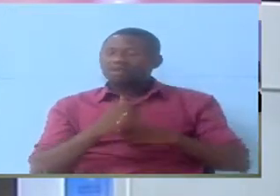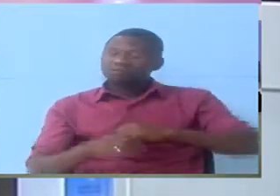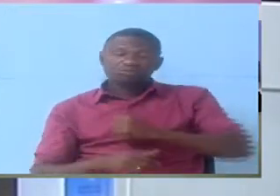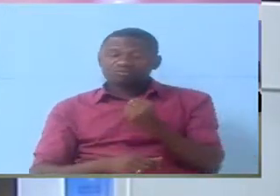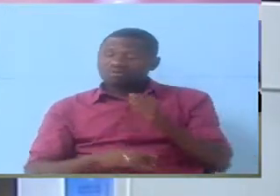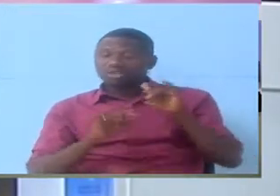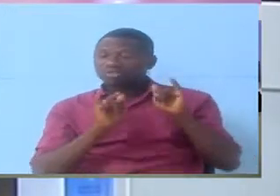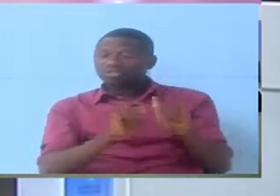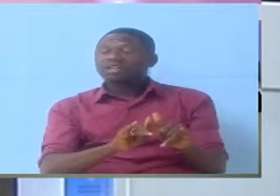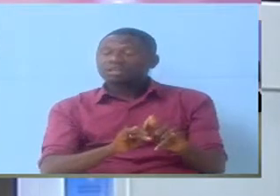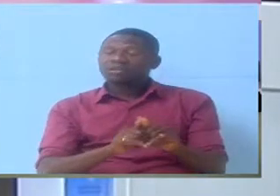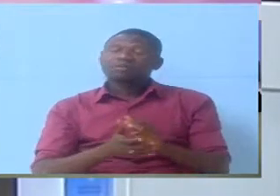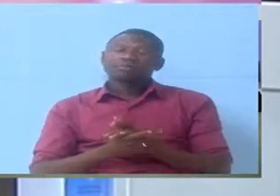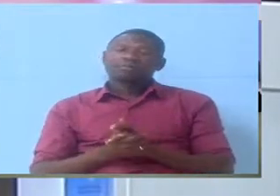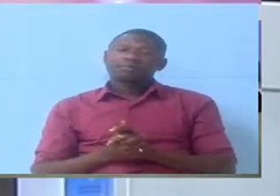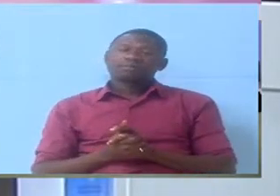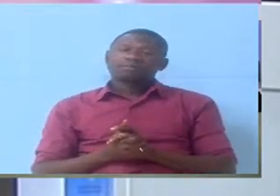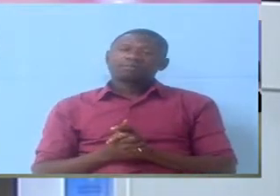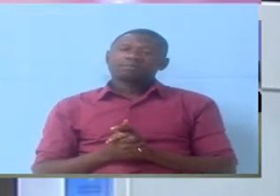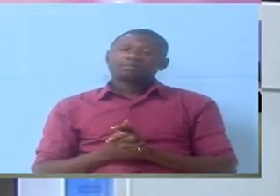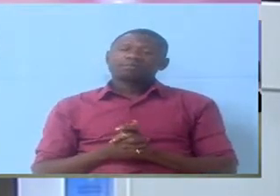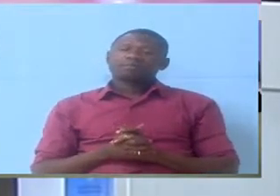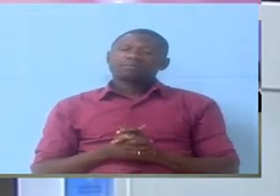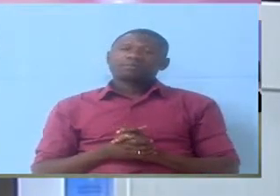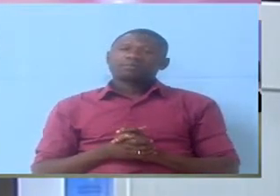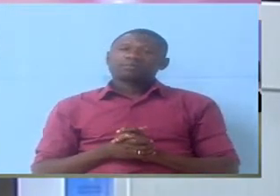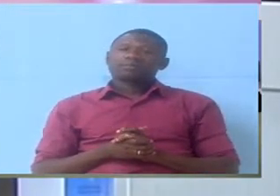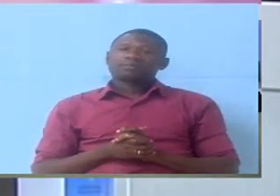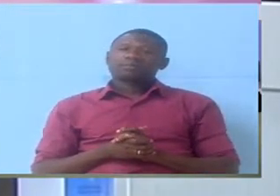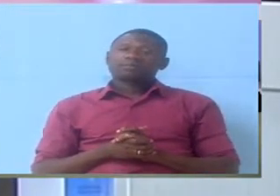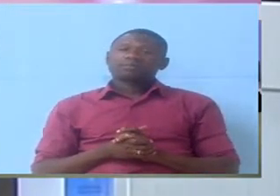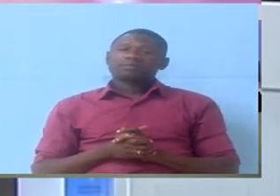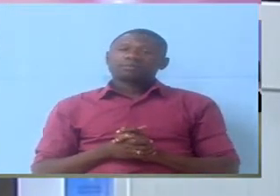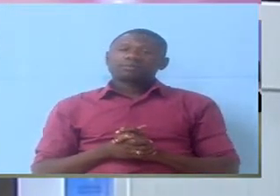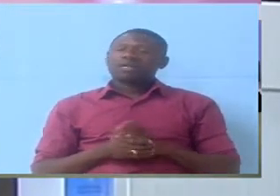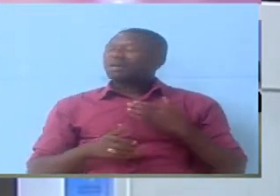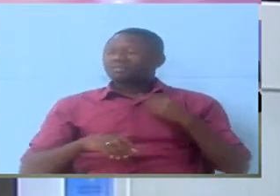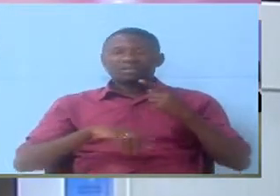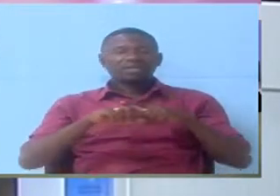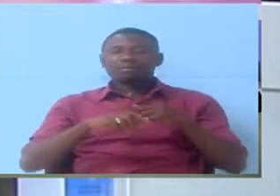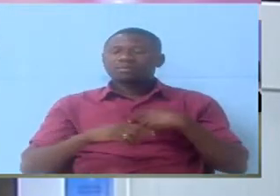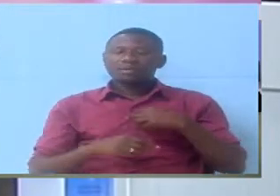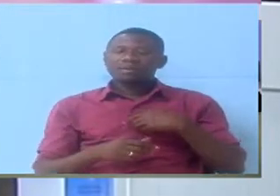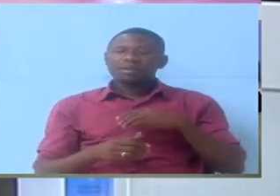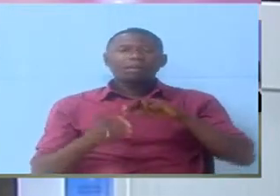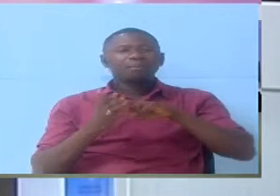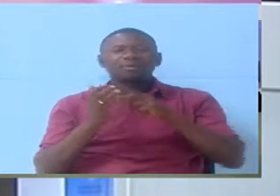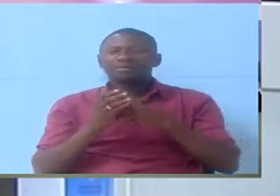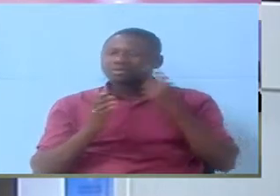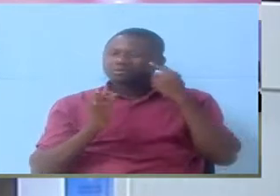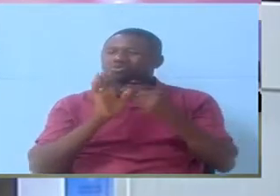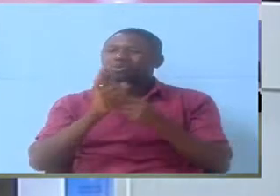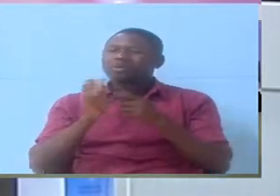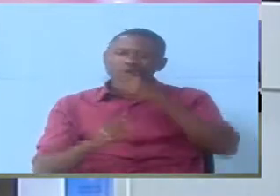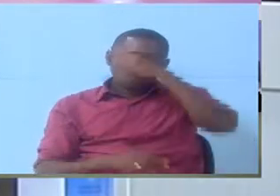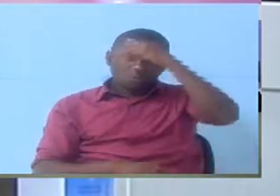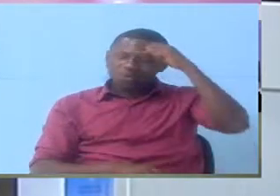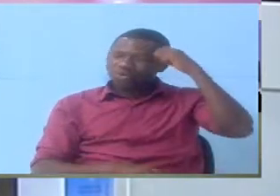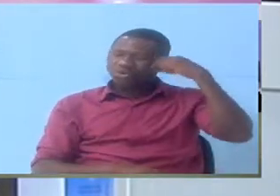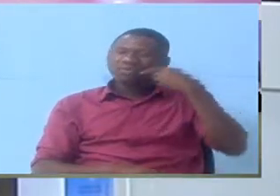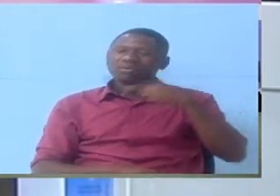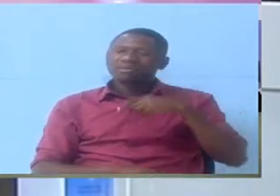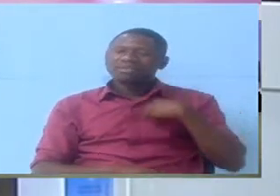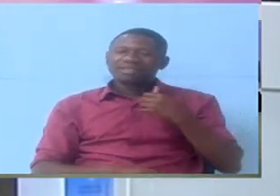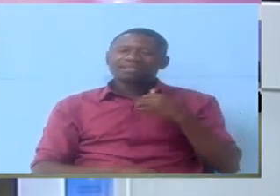Ntarsaje. Virtually I was just like an employee of Kenya Airways. Aketa kombedu ko la Kenya Airways le. I know all the flight